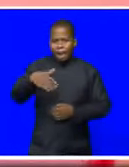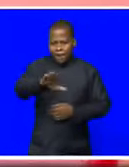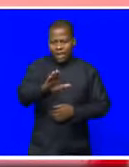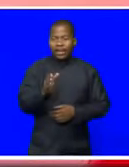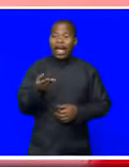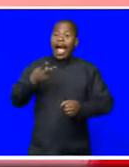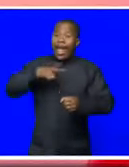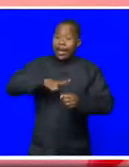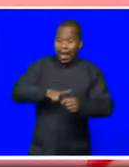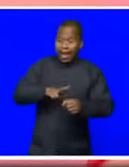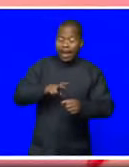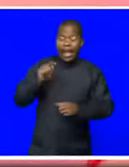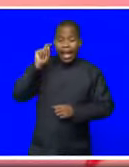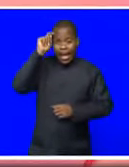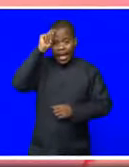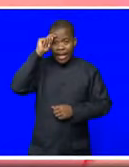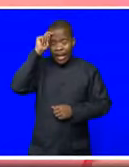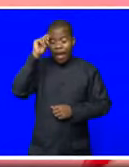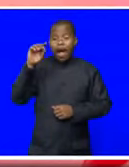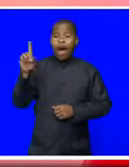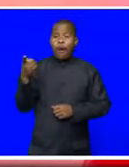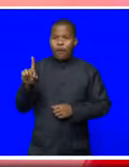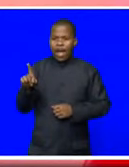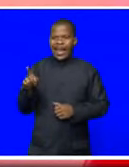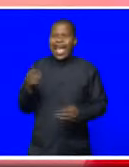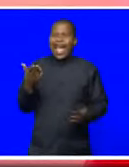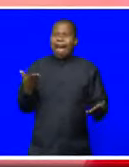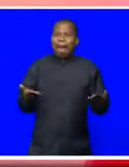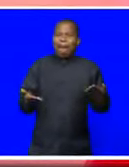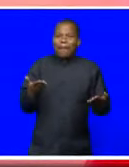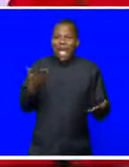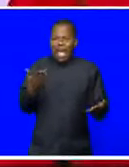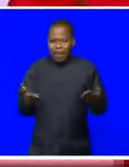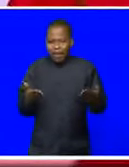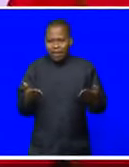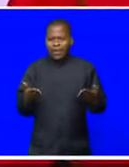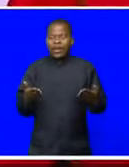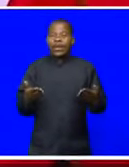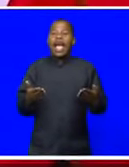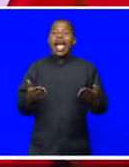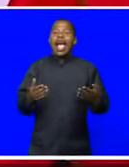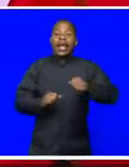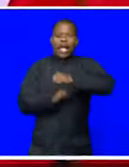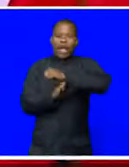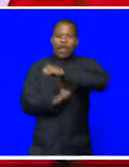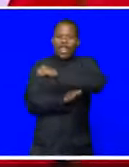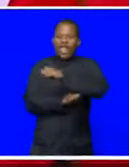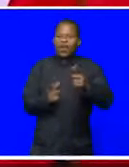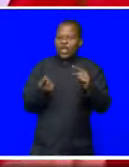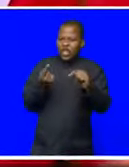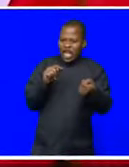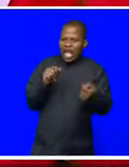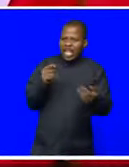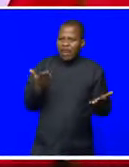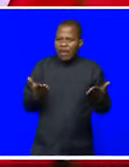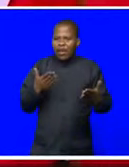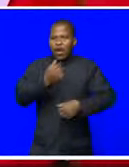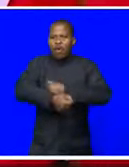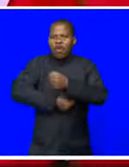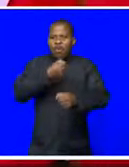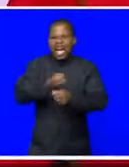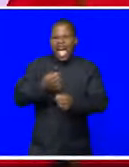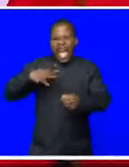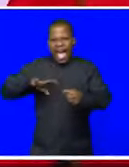Ngicabanga koko kuthi noma besingatama kuchintsha koko kuthi kulonyaka sisabuka